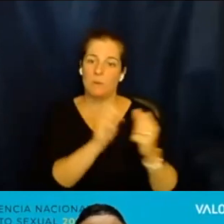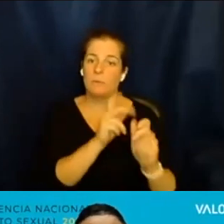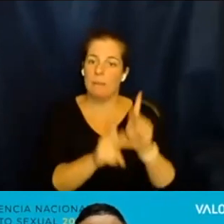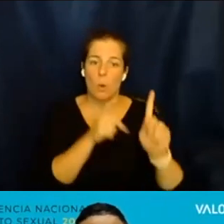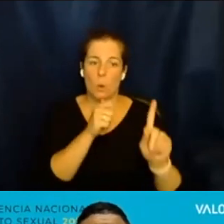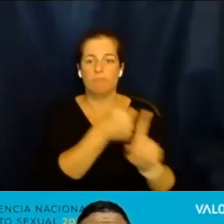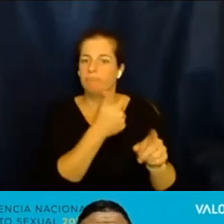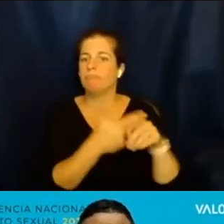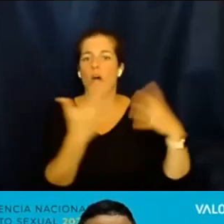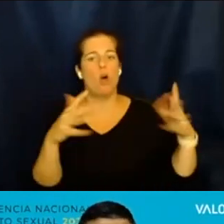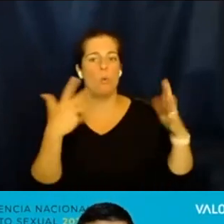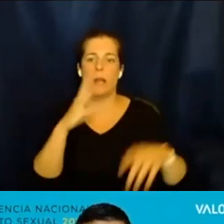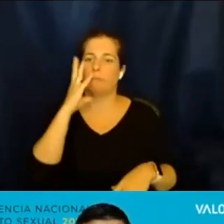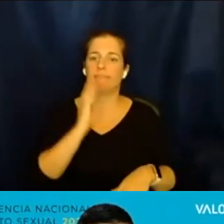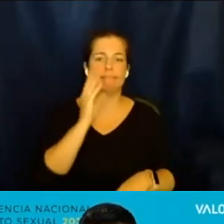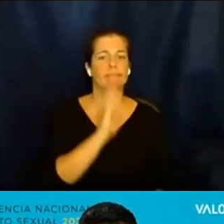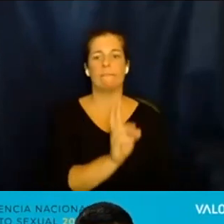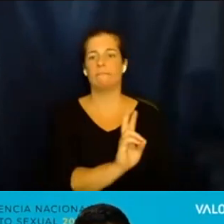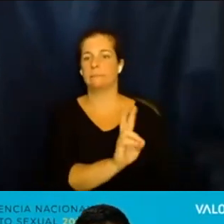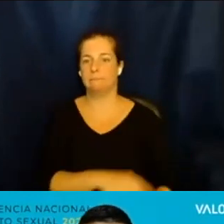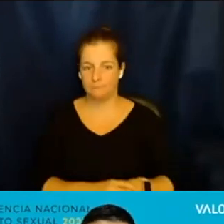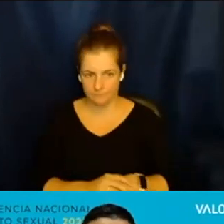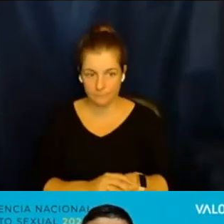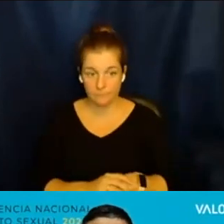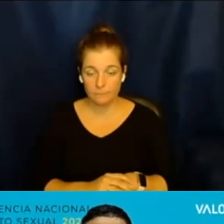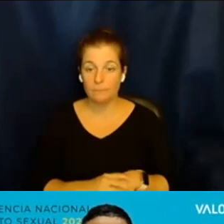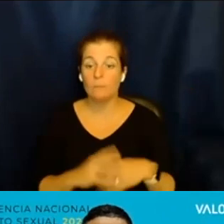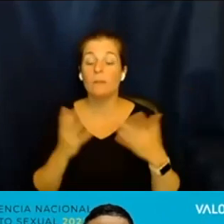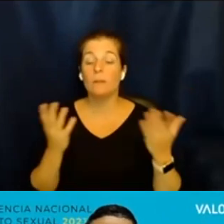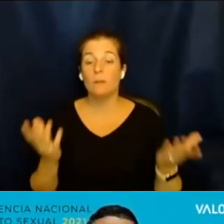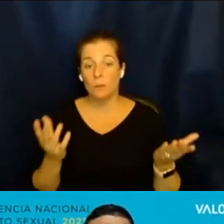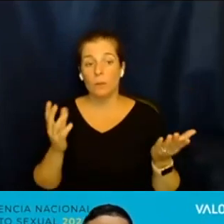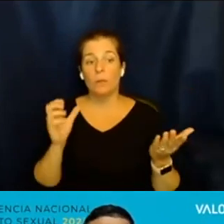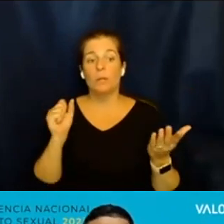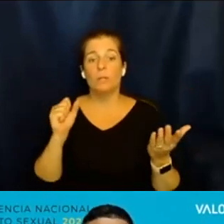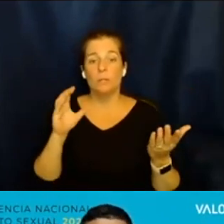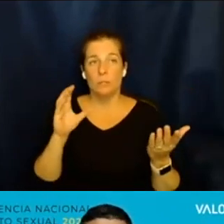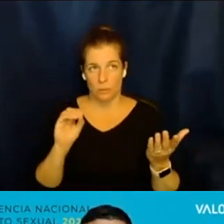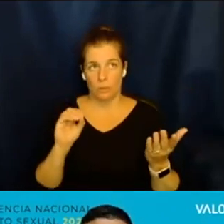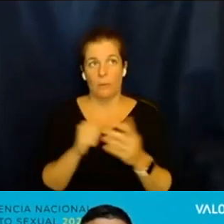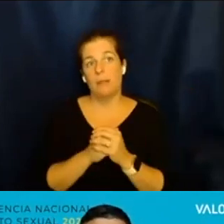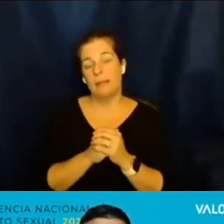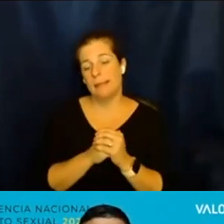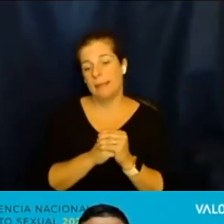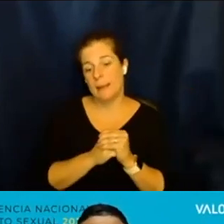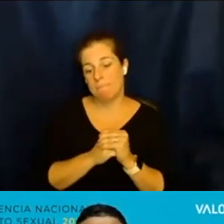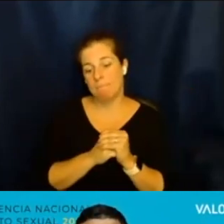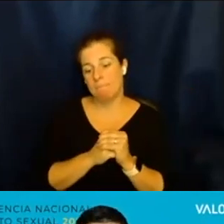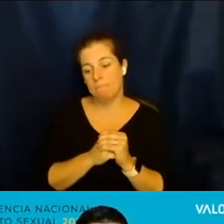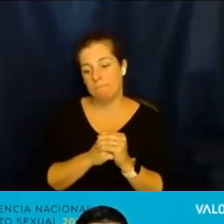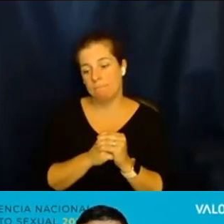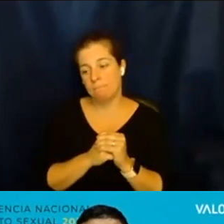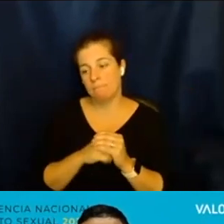victimized. So if you urge us to integrate as a faith